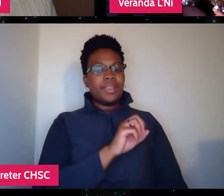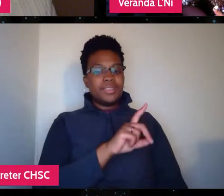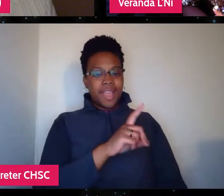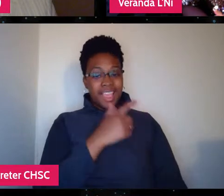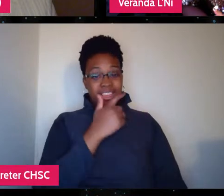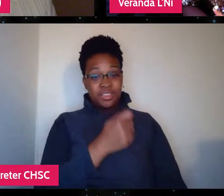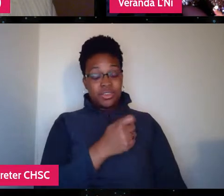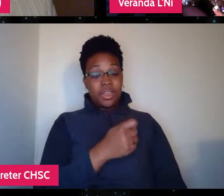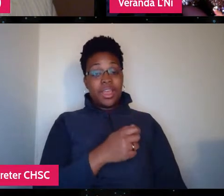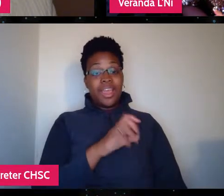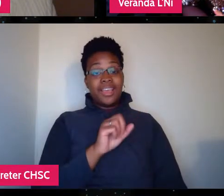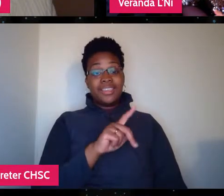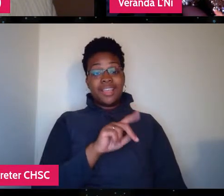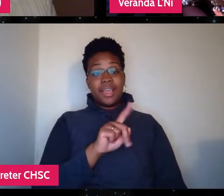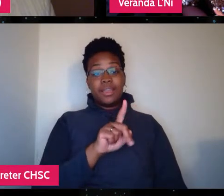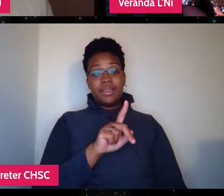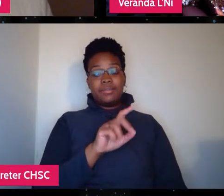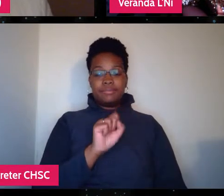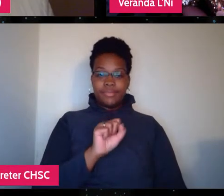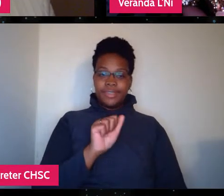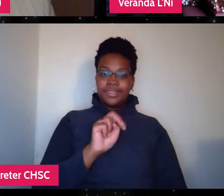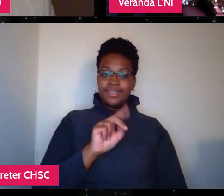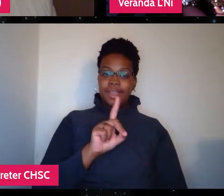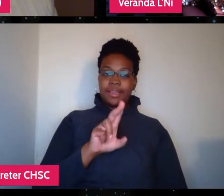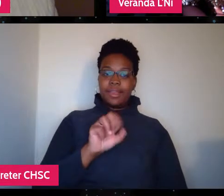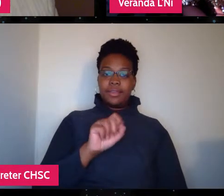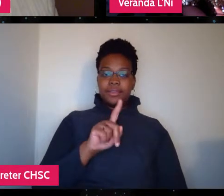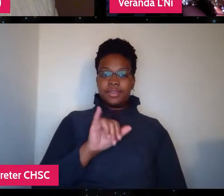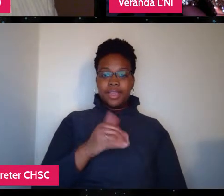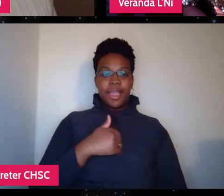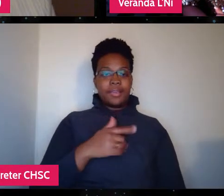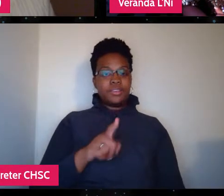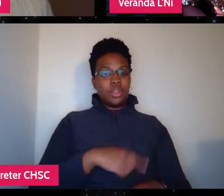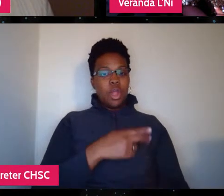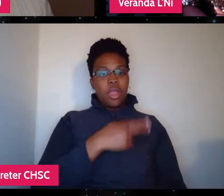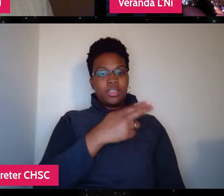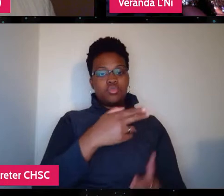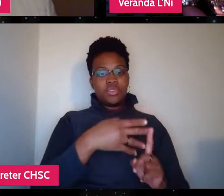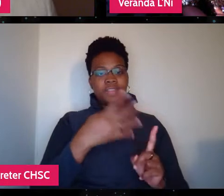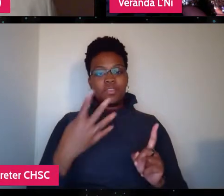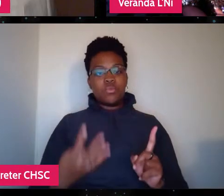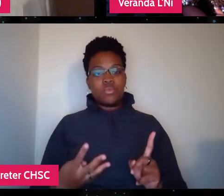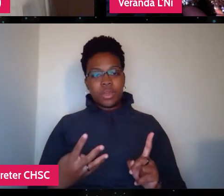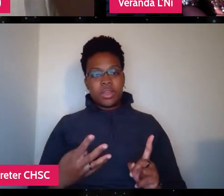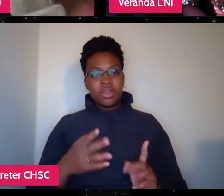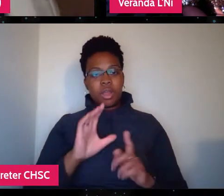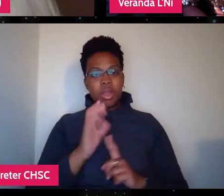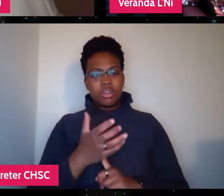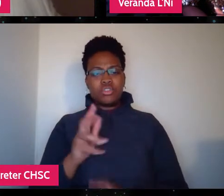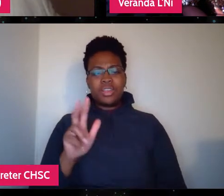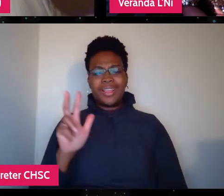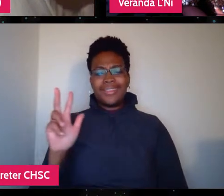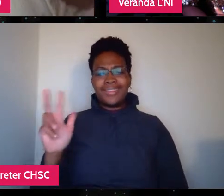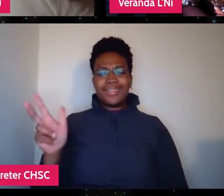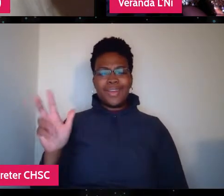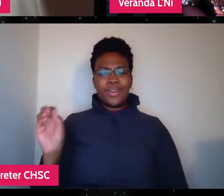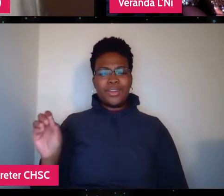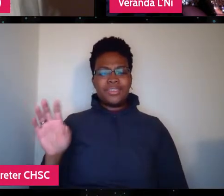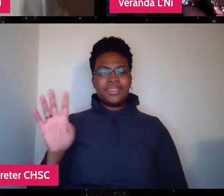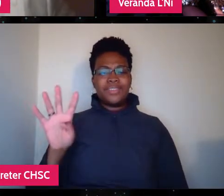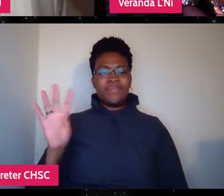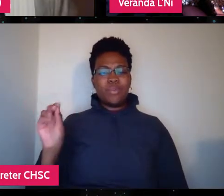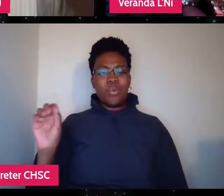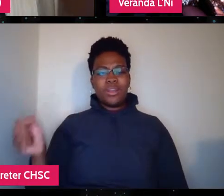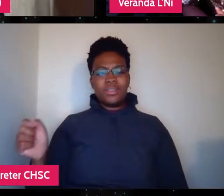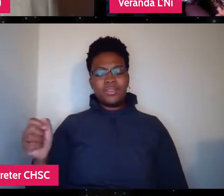of queer culture going back to like the 30s and 40s, I've heard, and I'm sure beyond and before